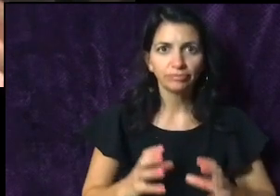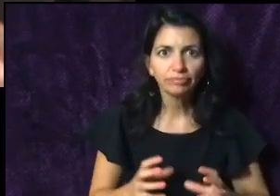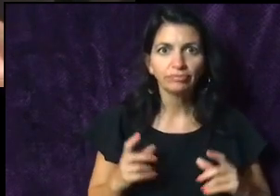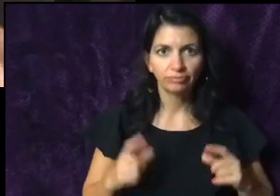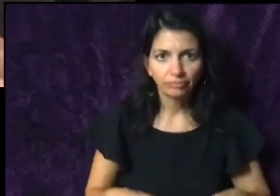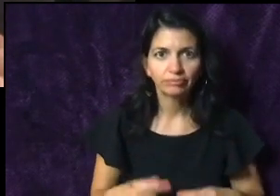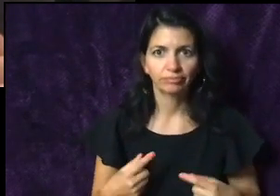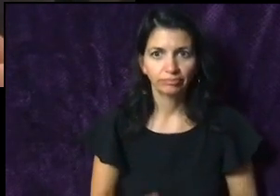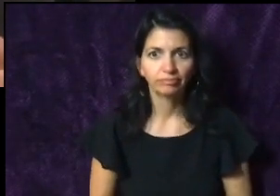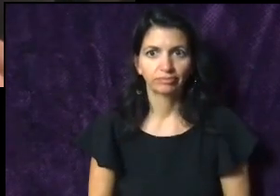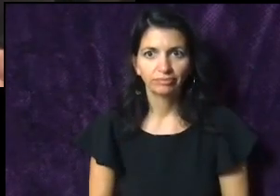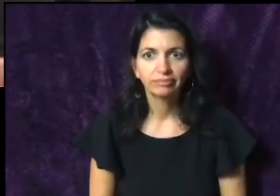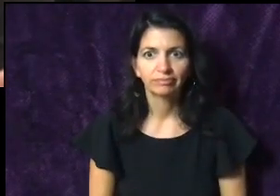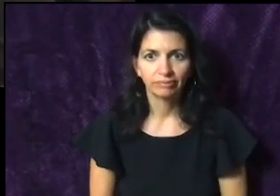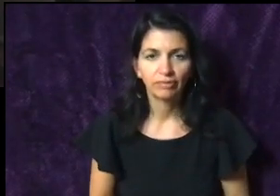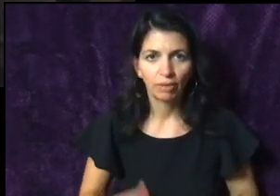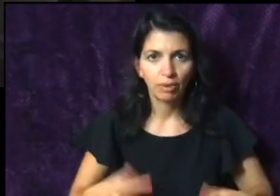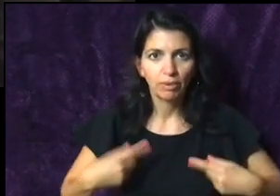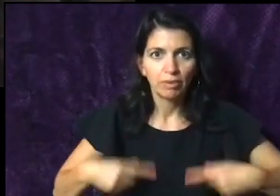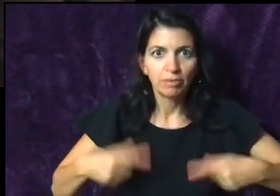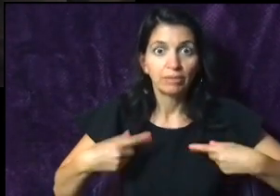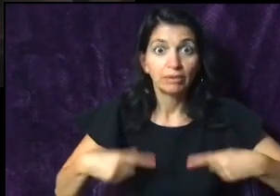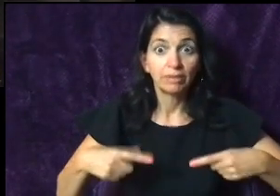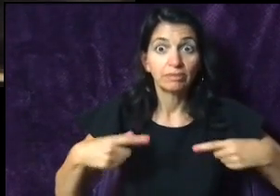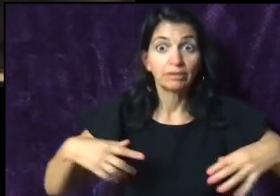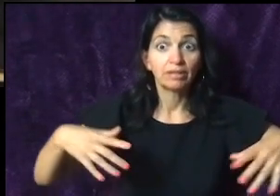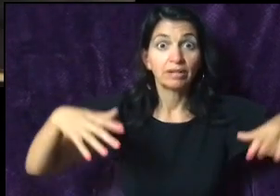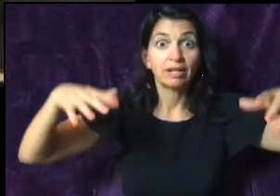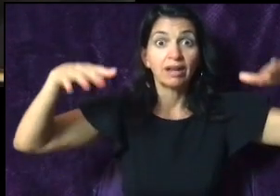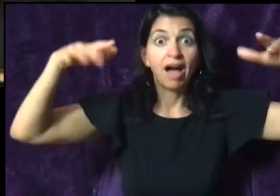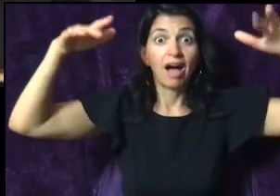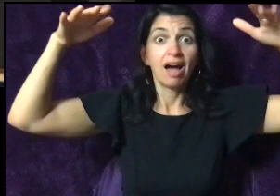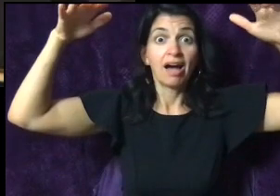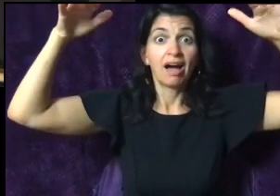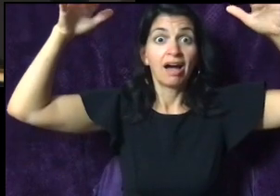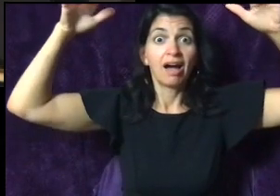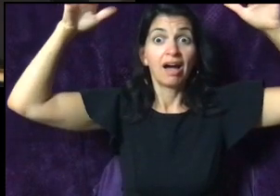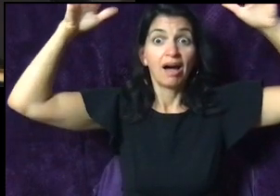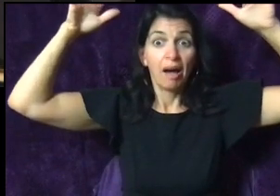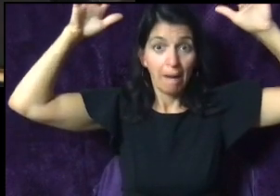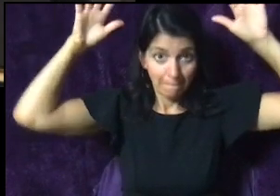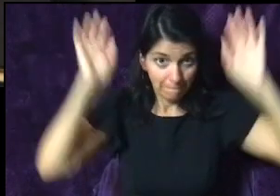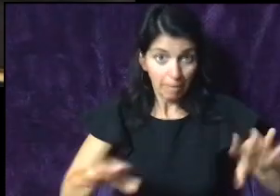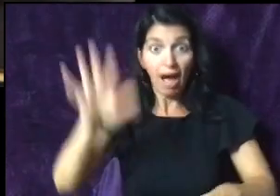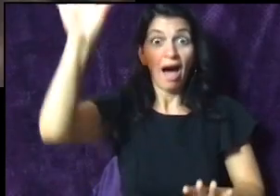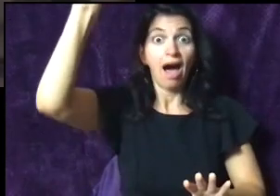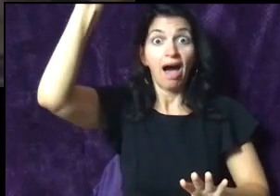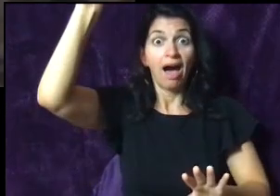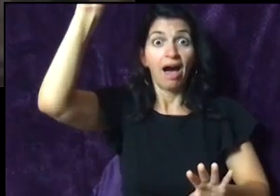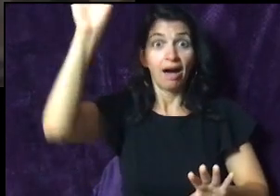Dum dum dum dum dum dum dum dum dum dum dum dum dum dum dum dum dum dum dum dum.